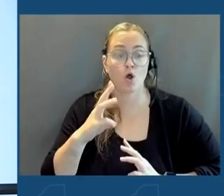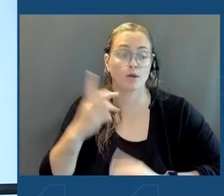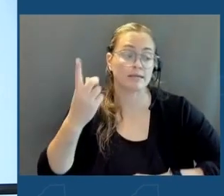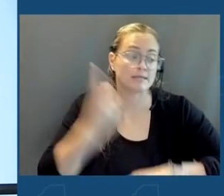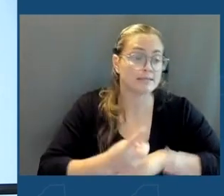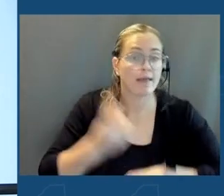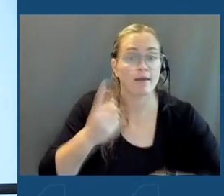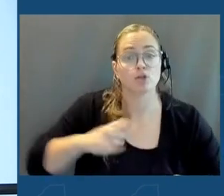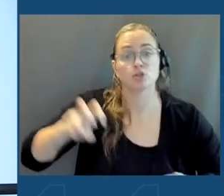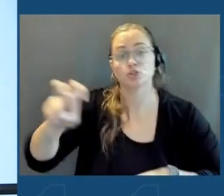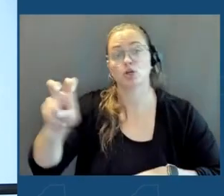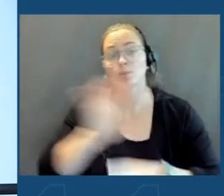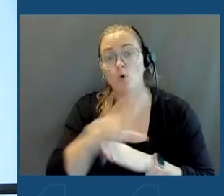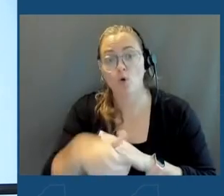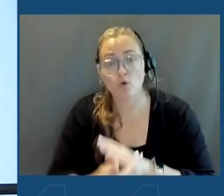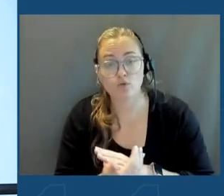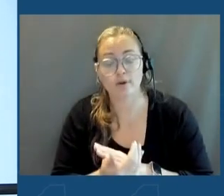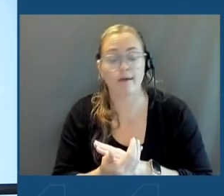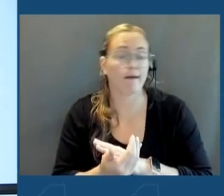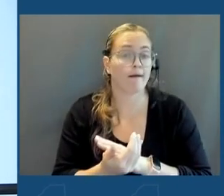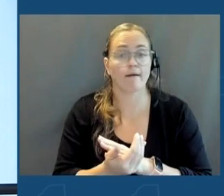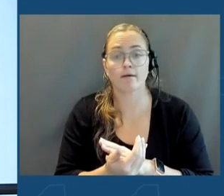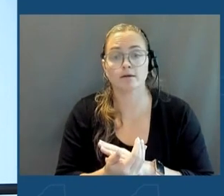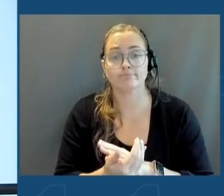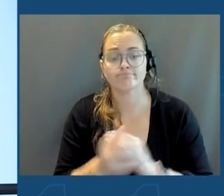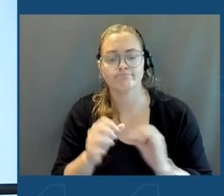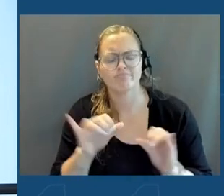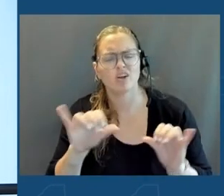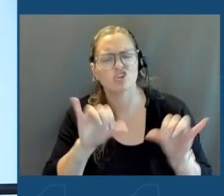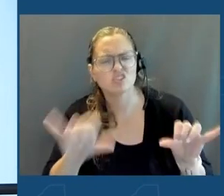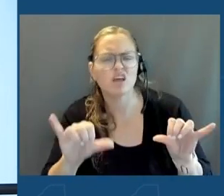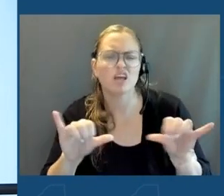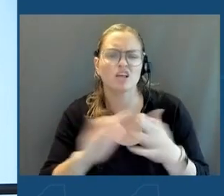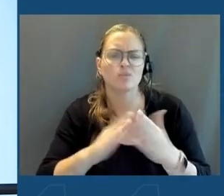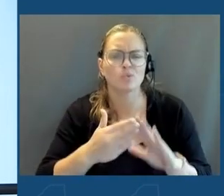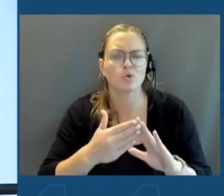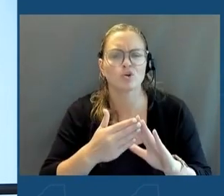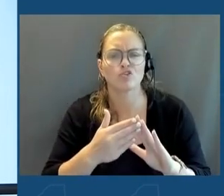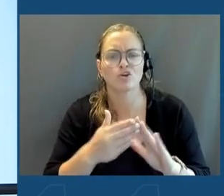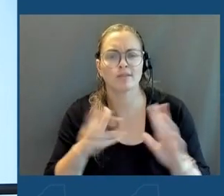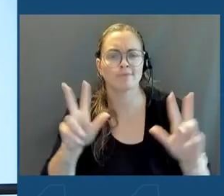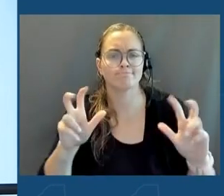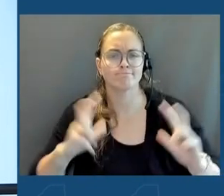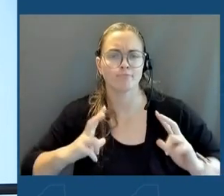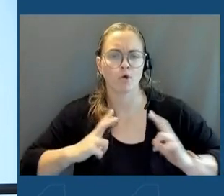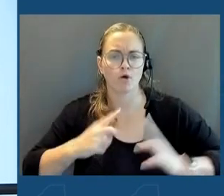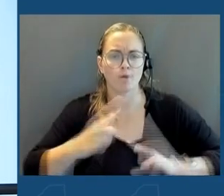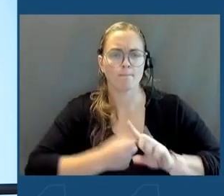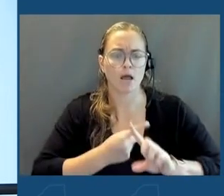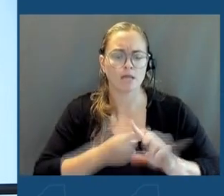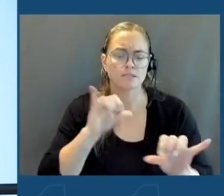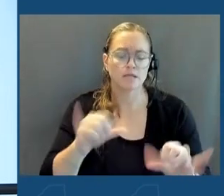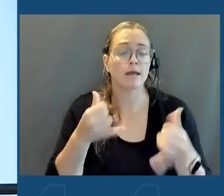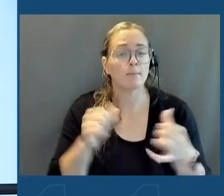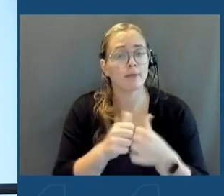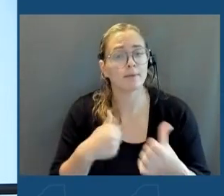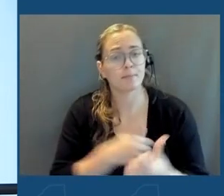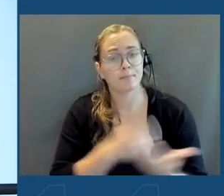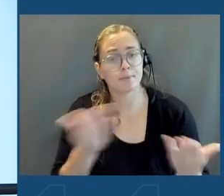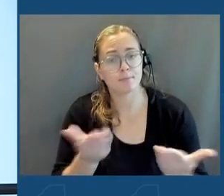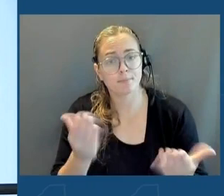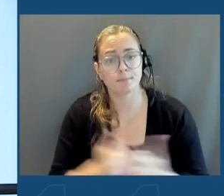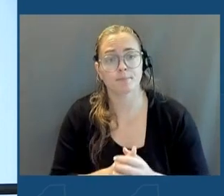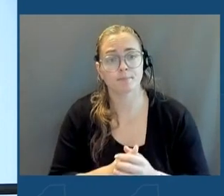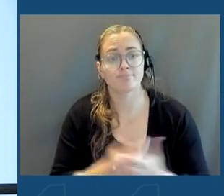packages with people now coming into our community during those off months and stay and play with us. Thank